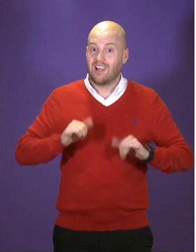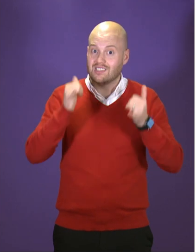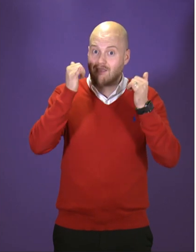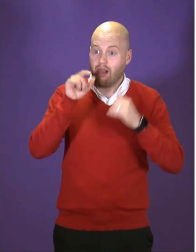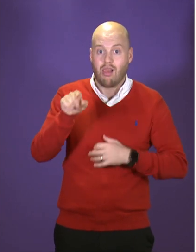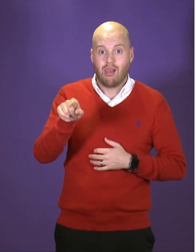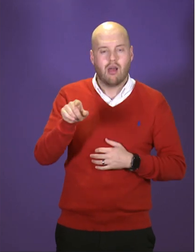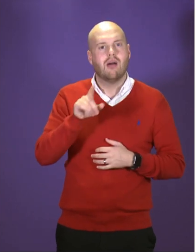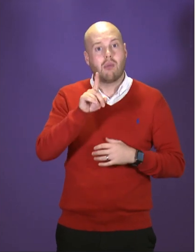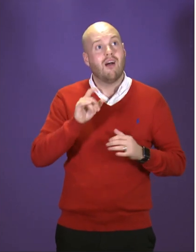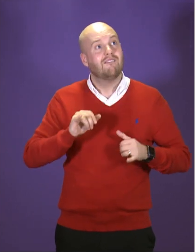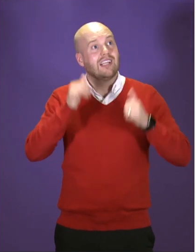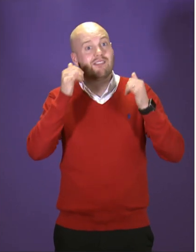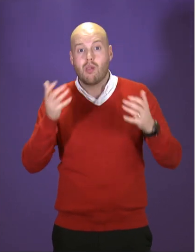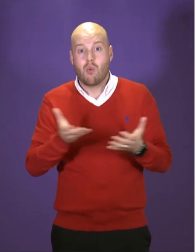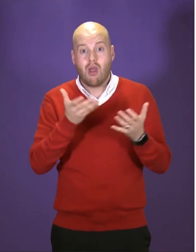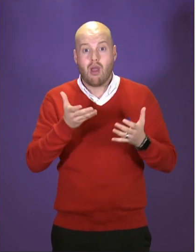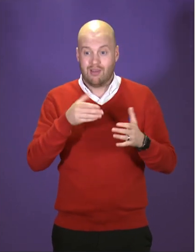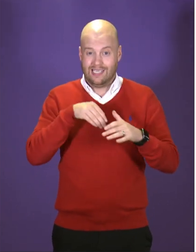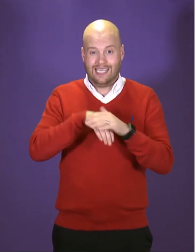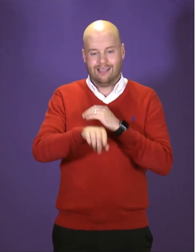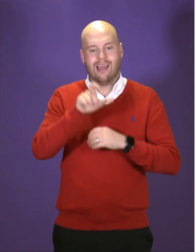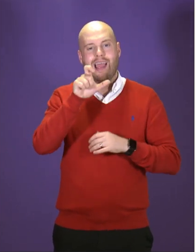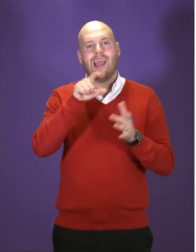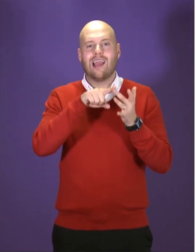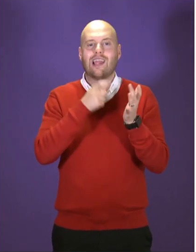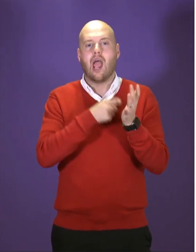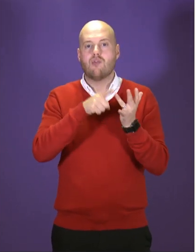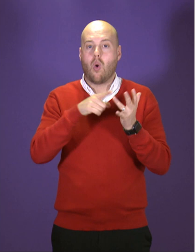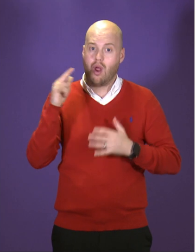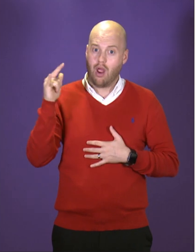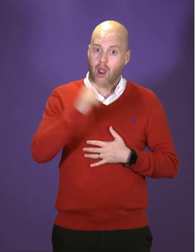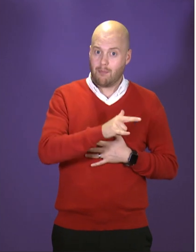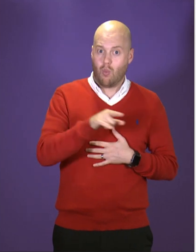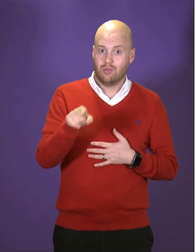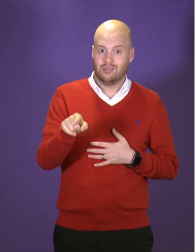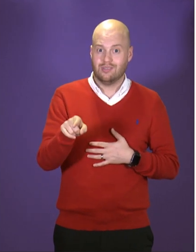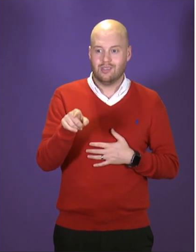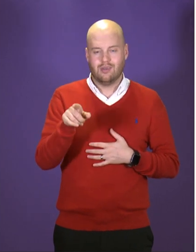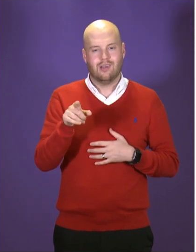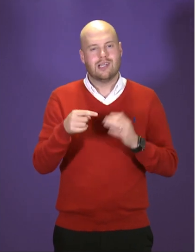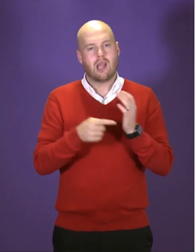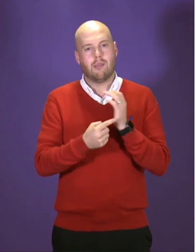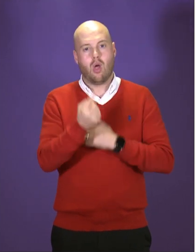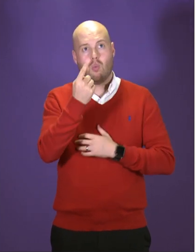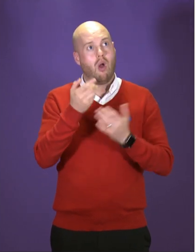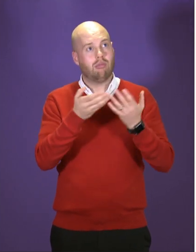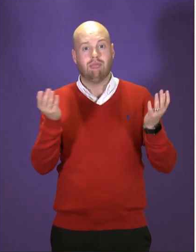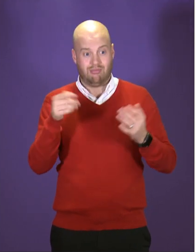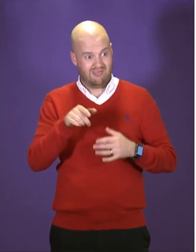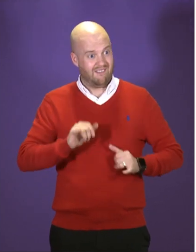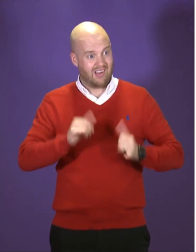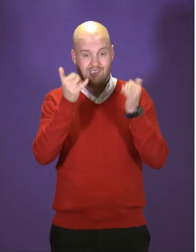Terminal 1 off in Cairo. And what that did was it beamed out images by BBC and CNN and so on